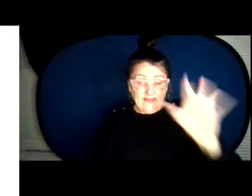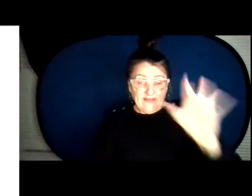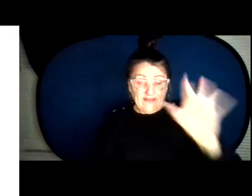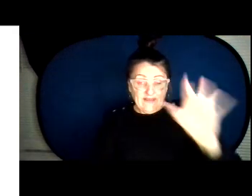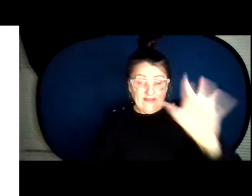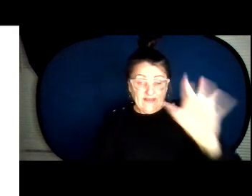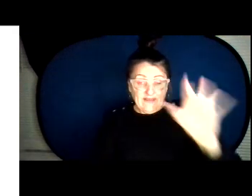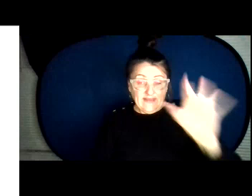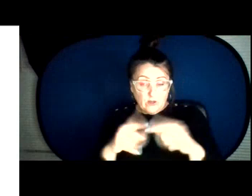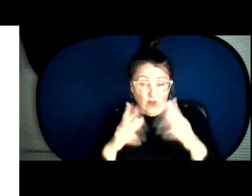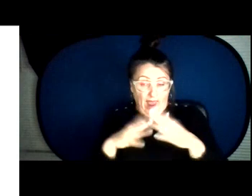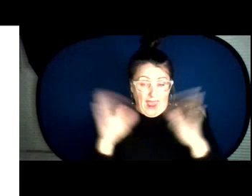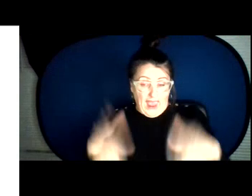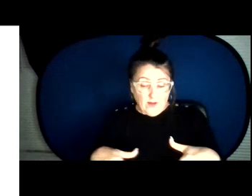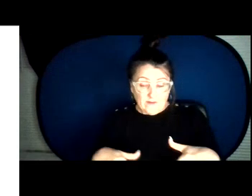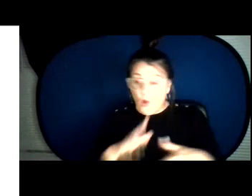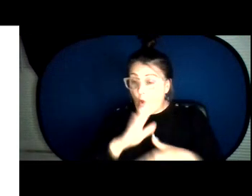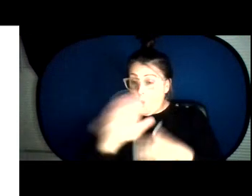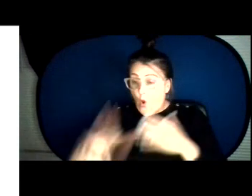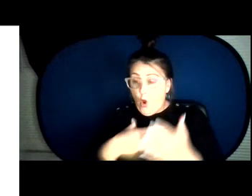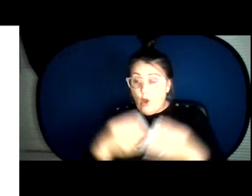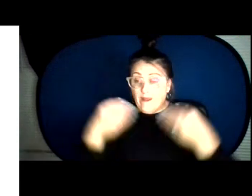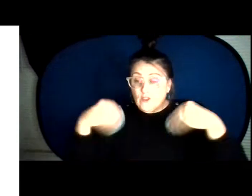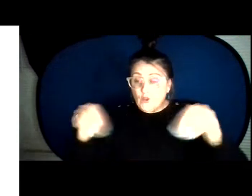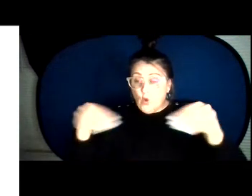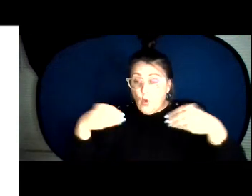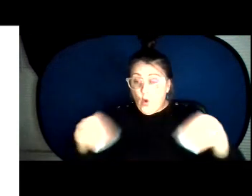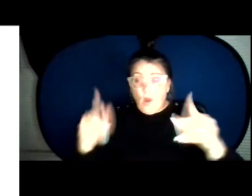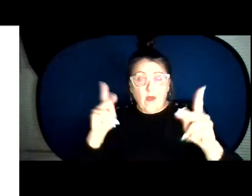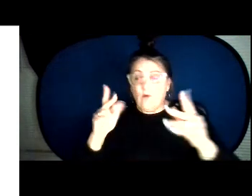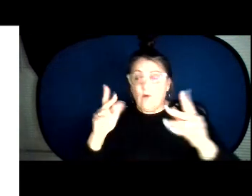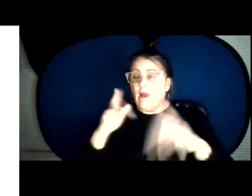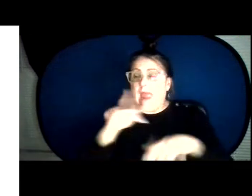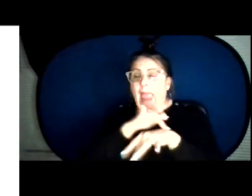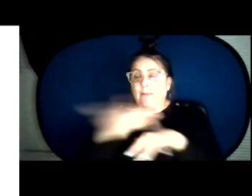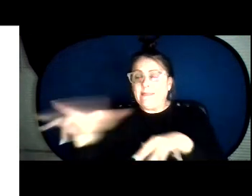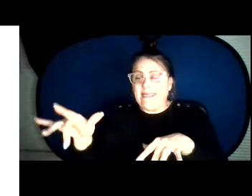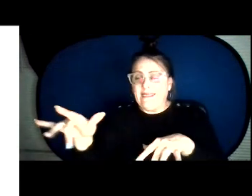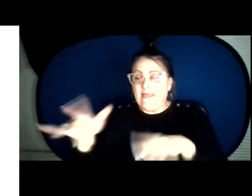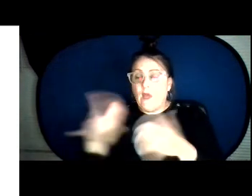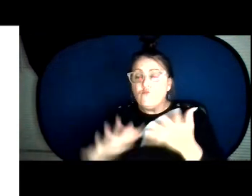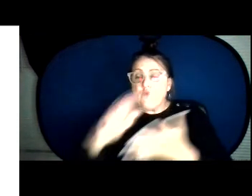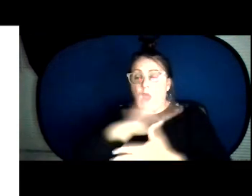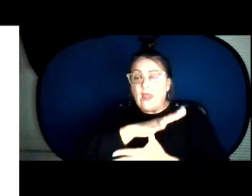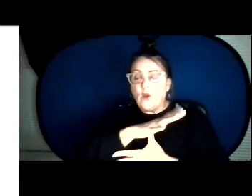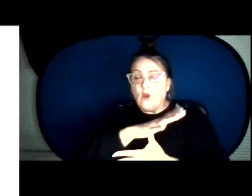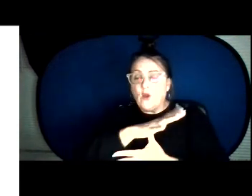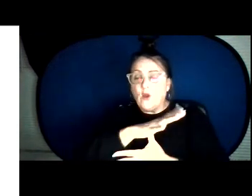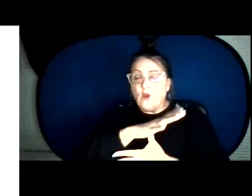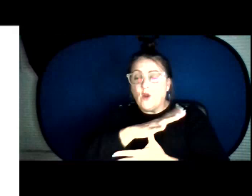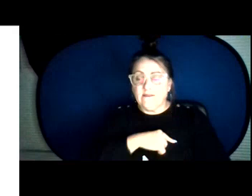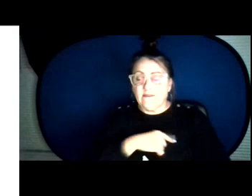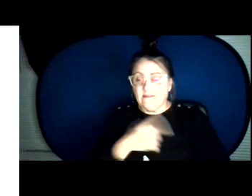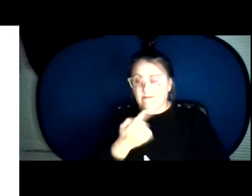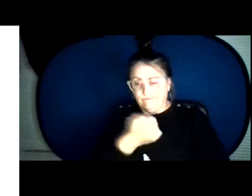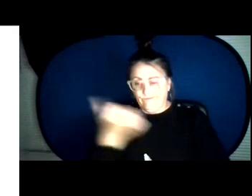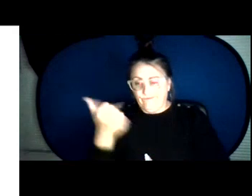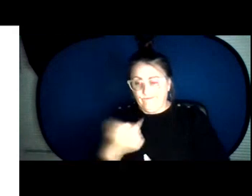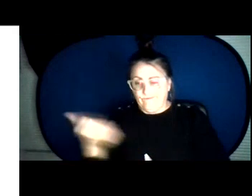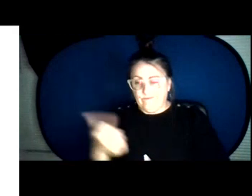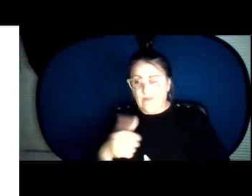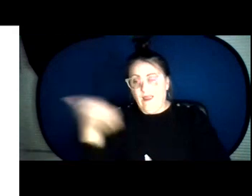entities. All the sold properties were unoccupied properties, which were a priority for Caltrans to dispose of due to several other vacant